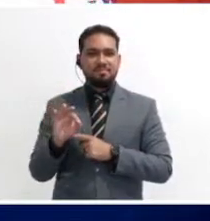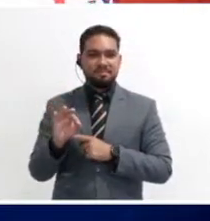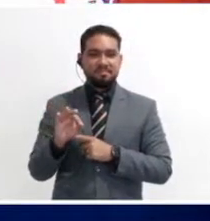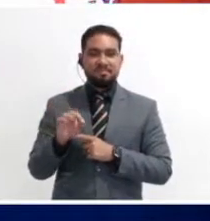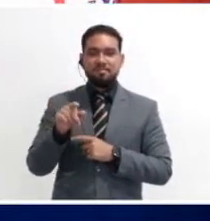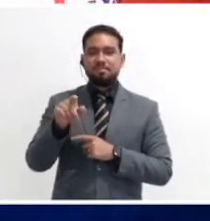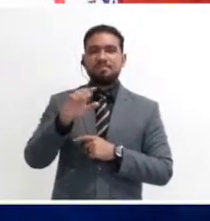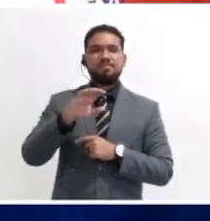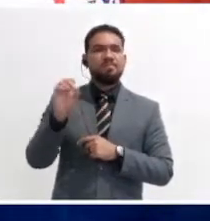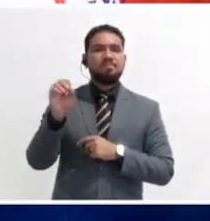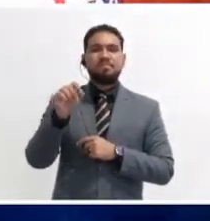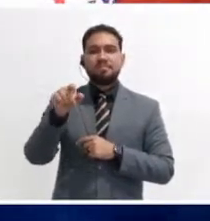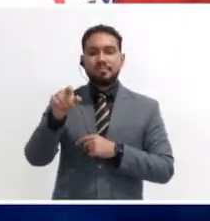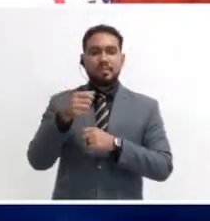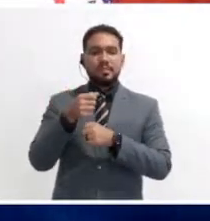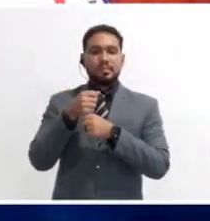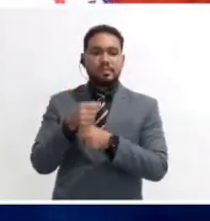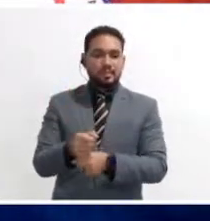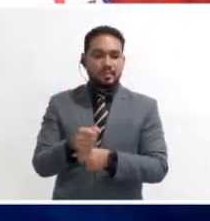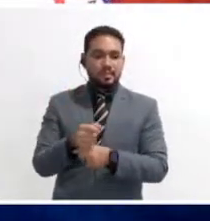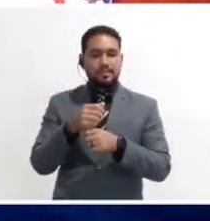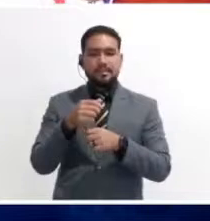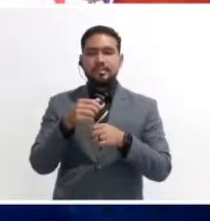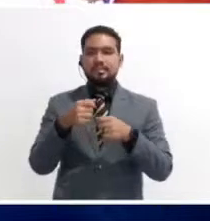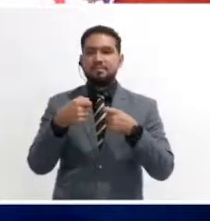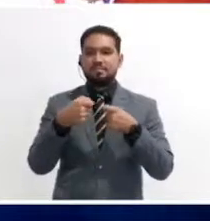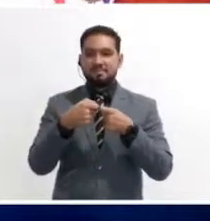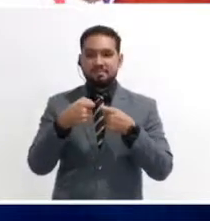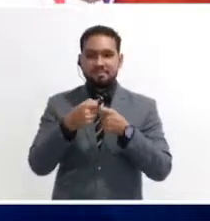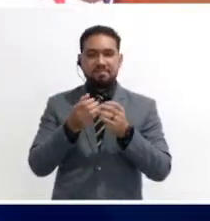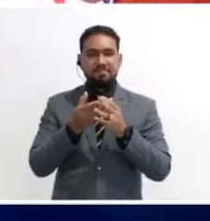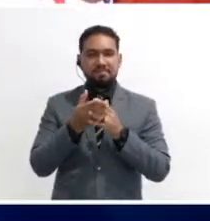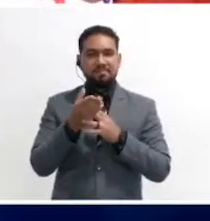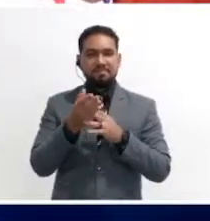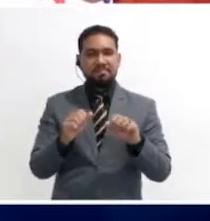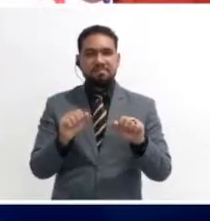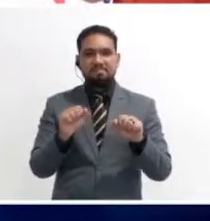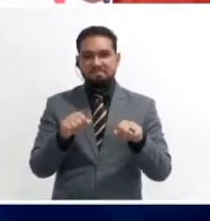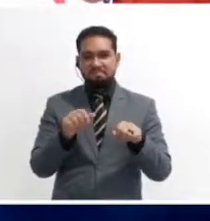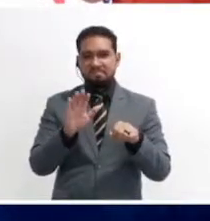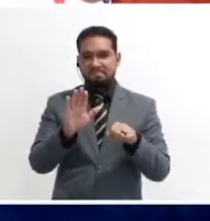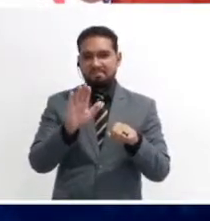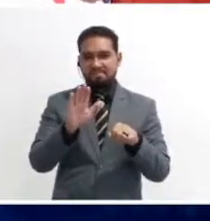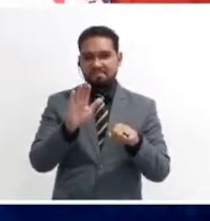out. But you can see it looks essentially like a flip chip. And